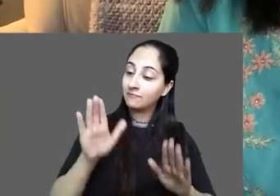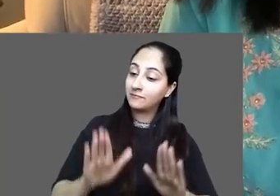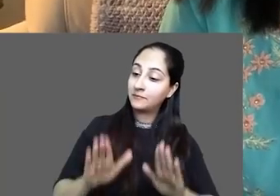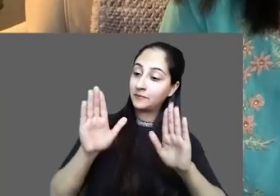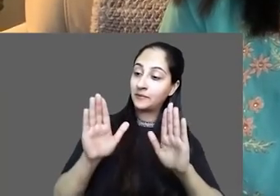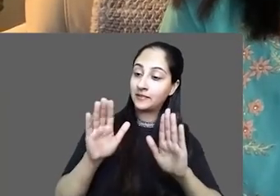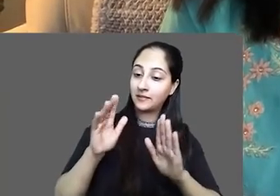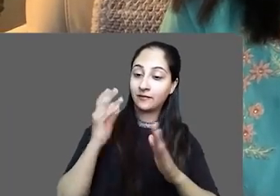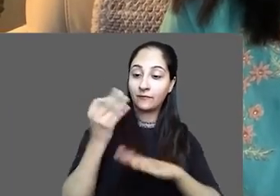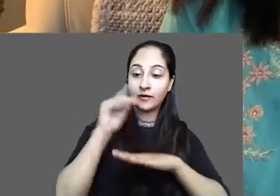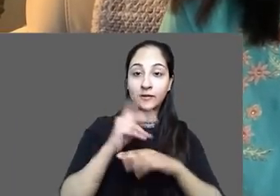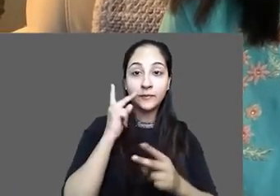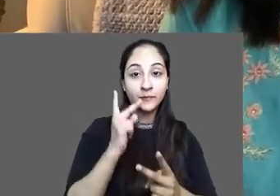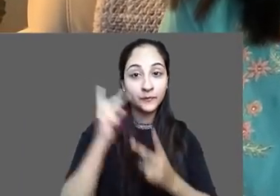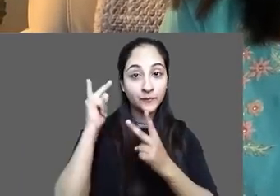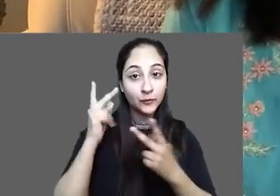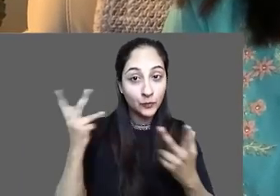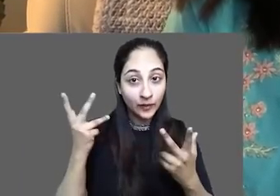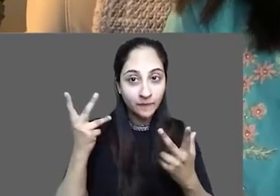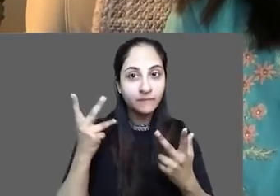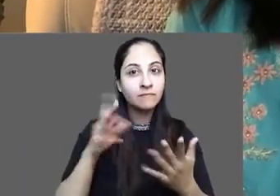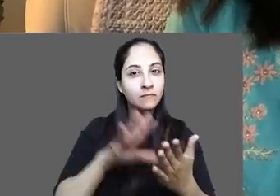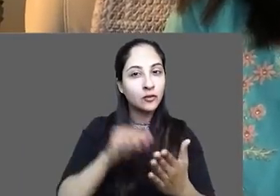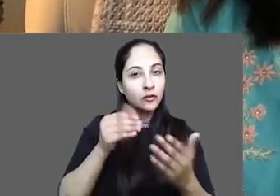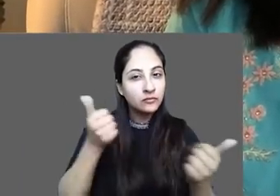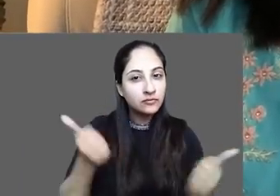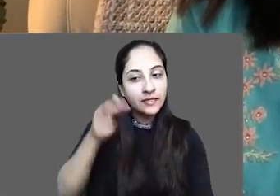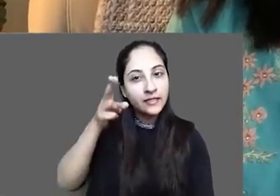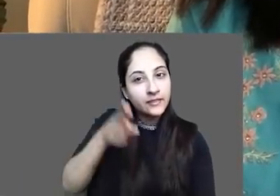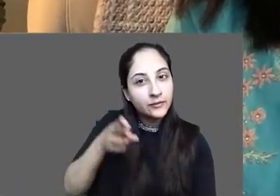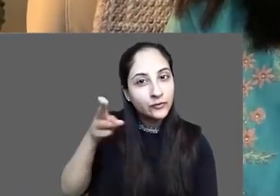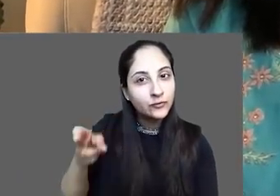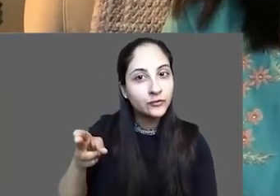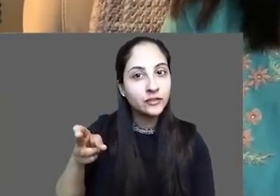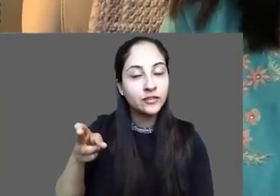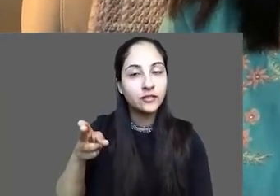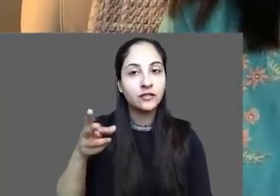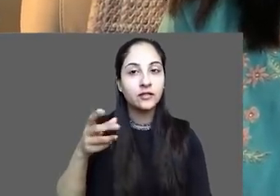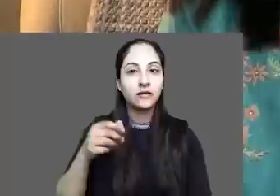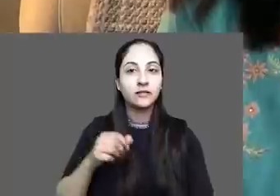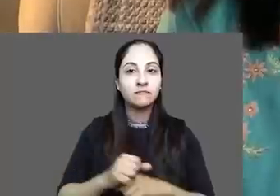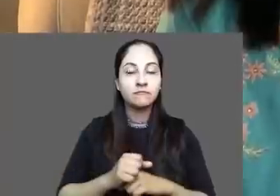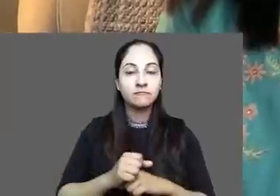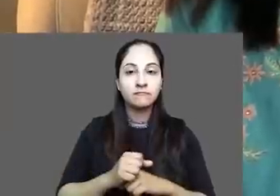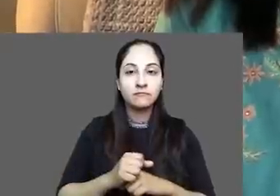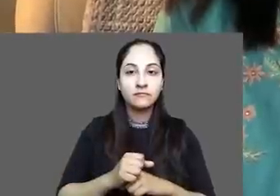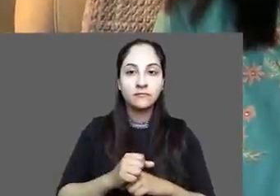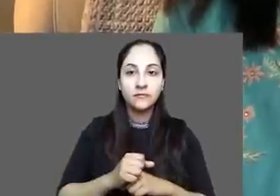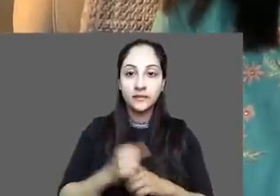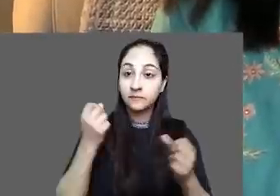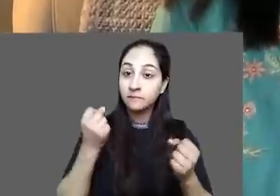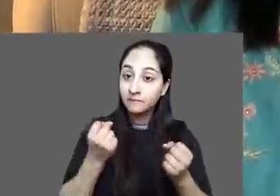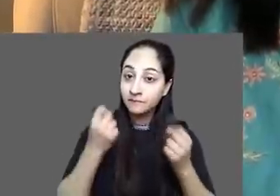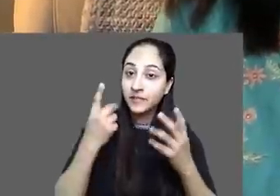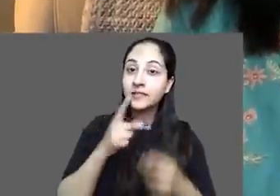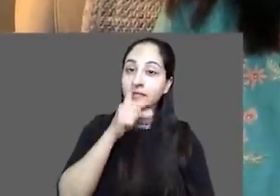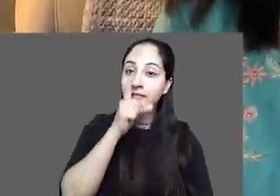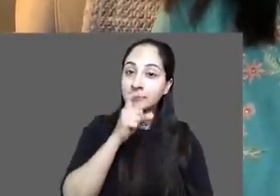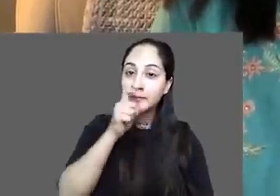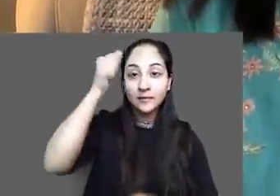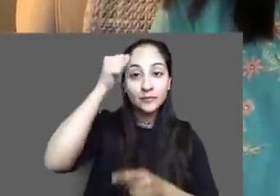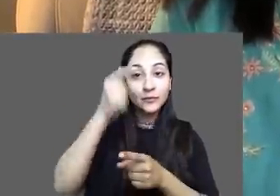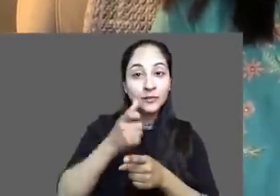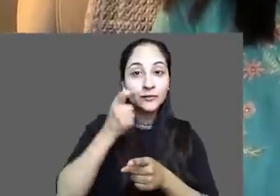such a challenging time. The other thing that's been amazing about Friday night reflections is learning about all of the history,